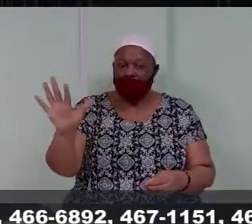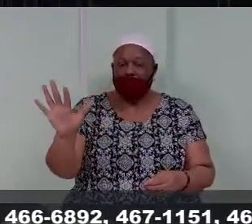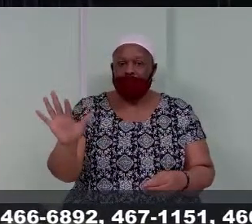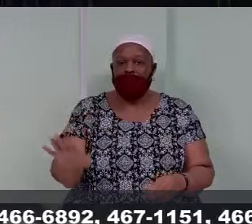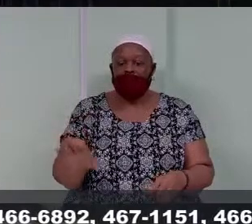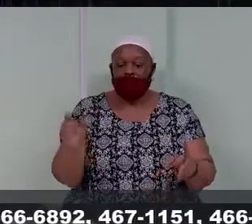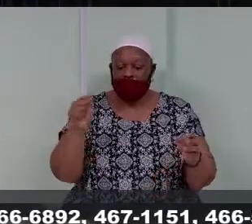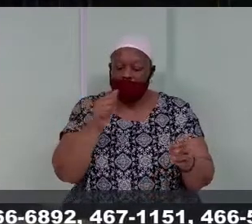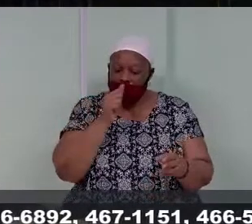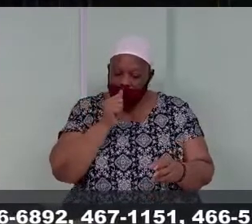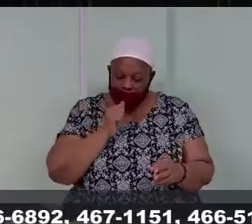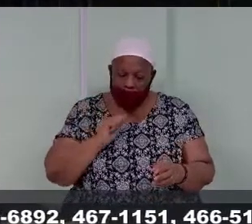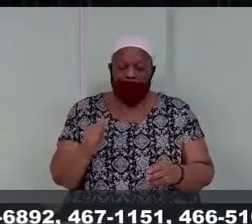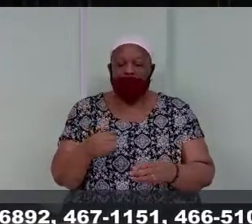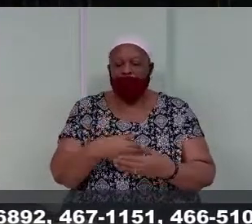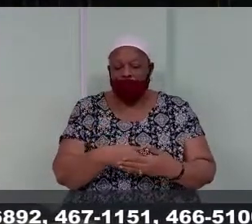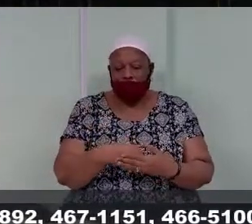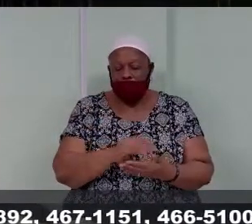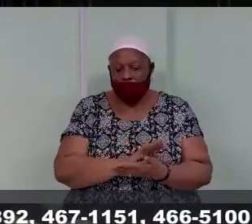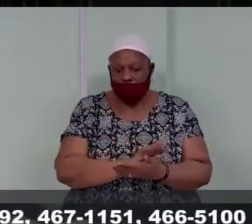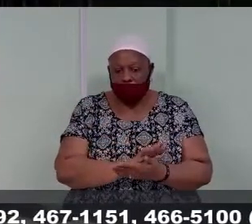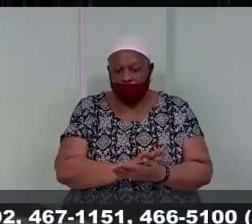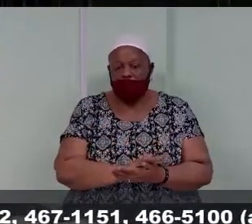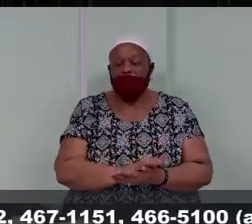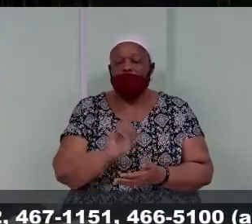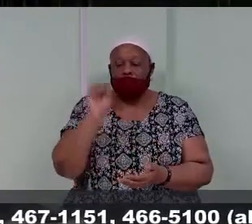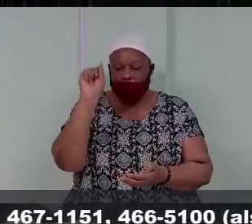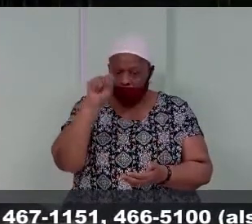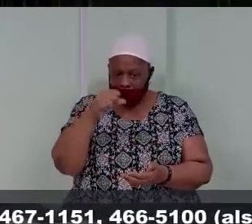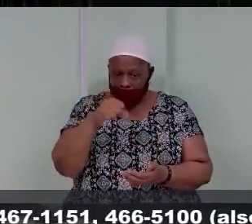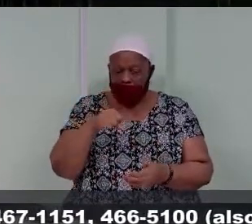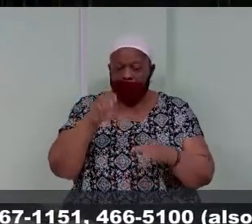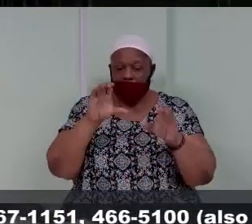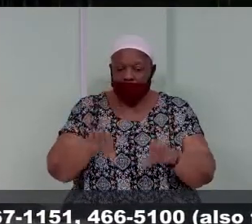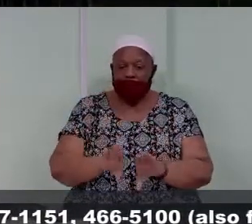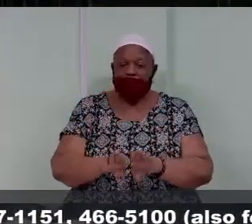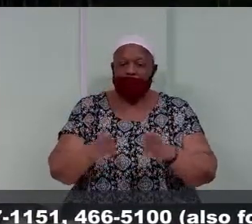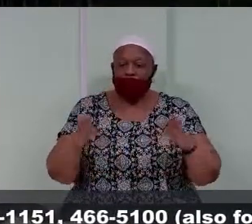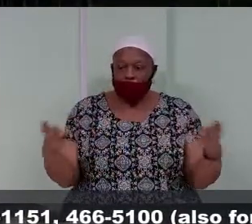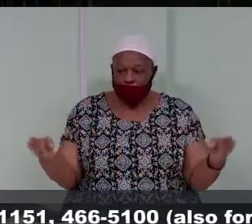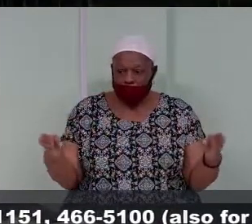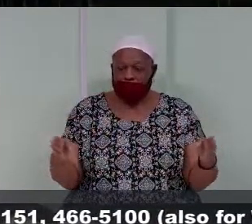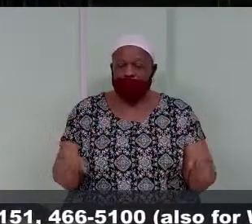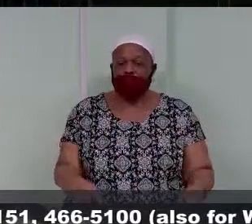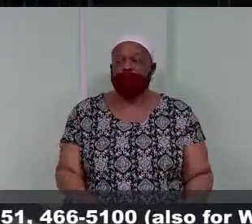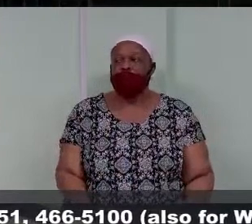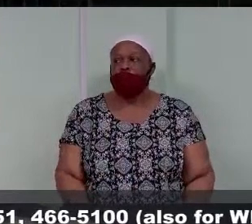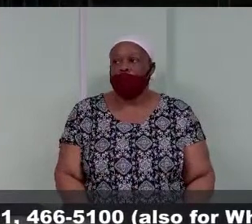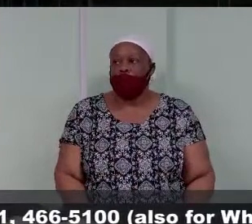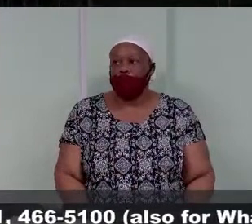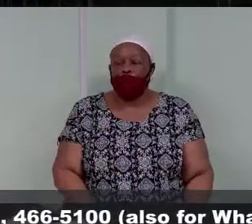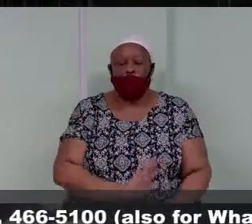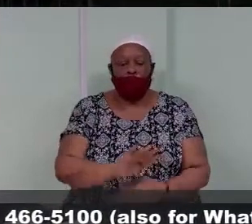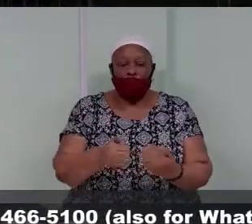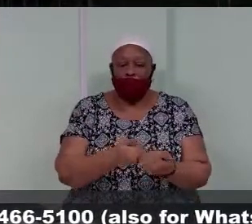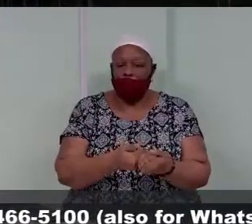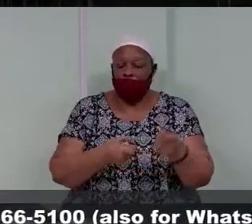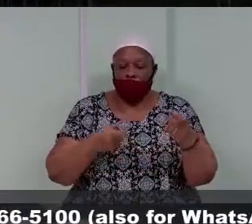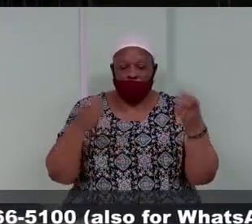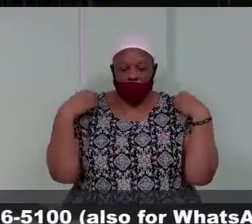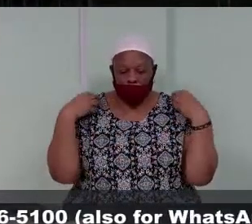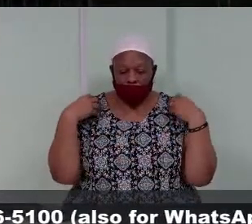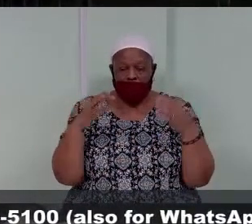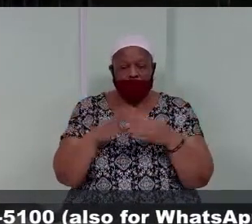attained approval to operate their businesses thus far. The management of these facilities must